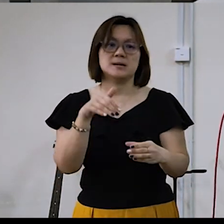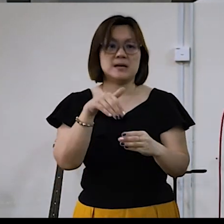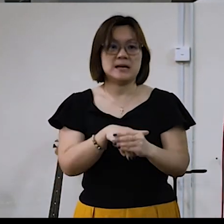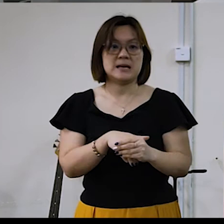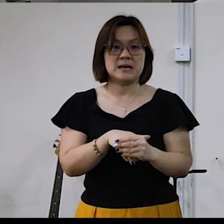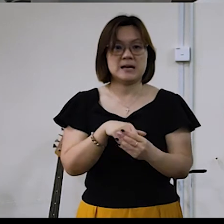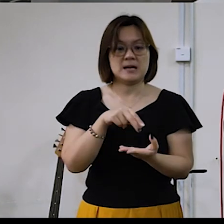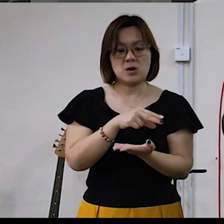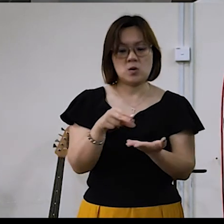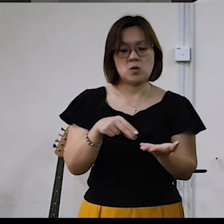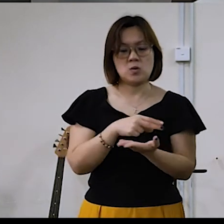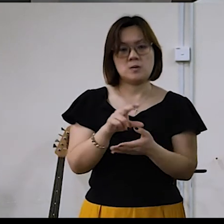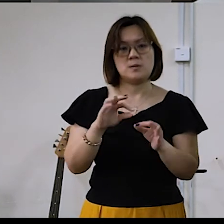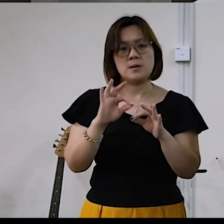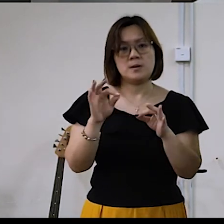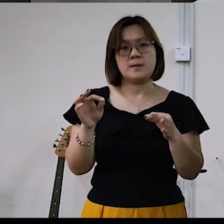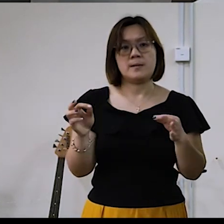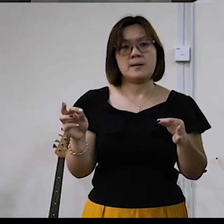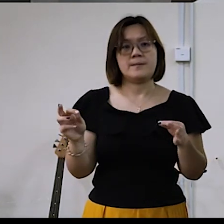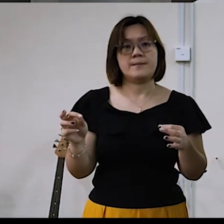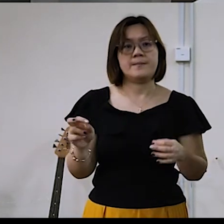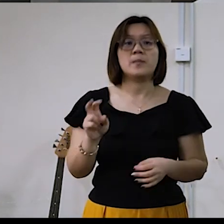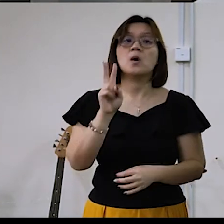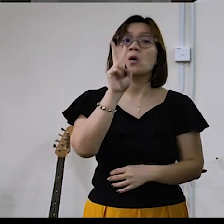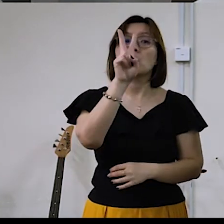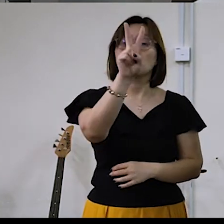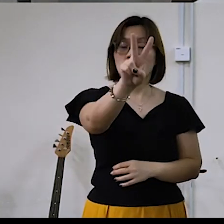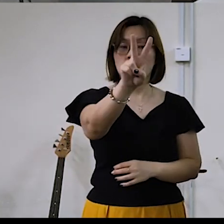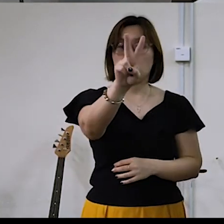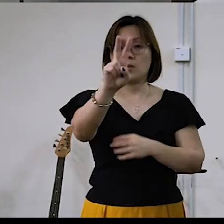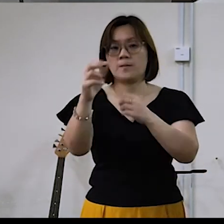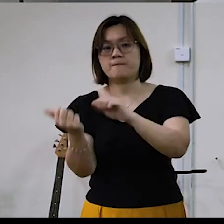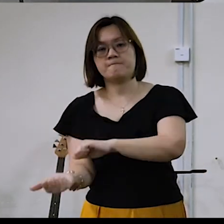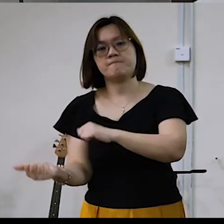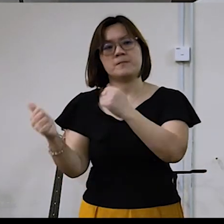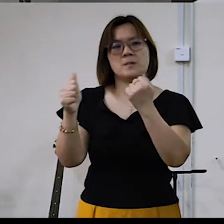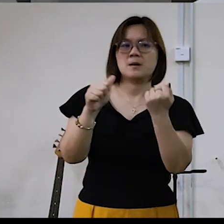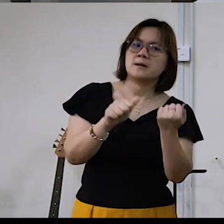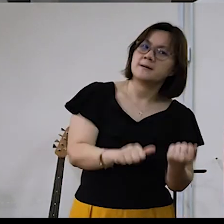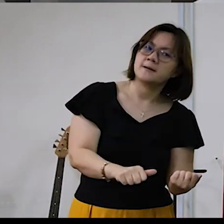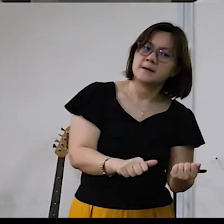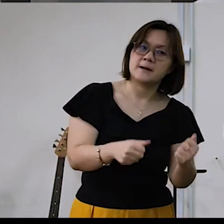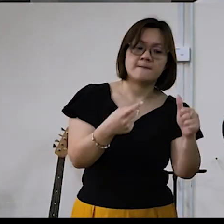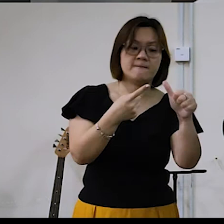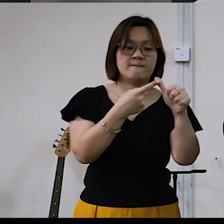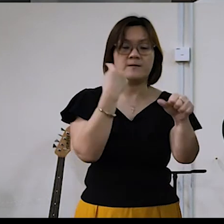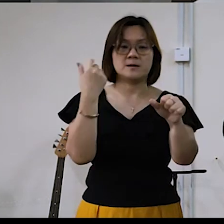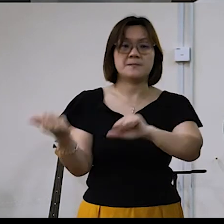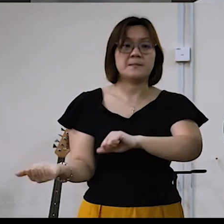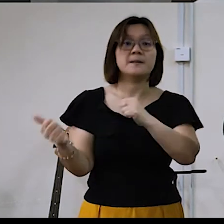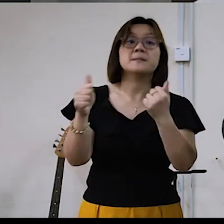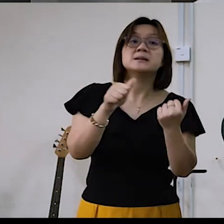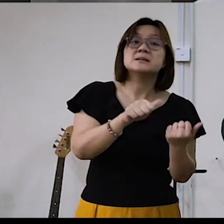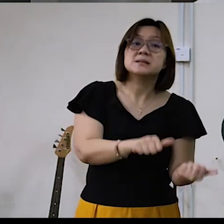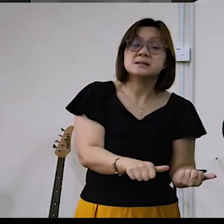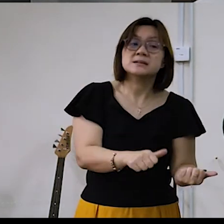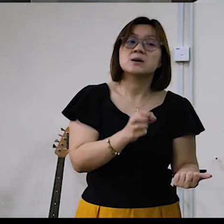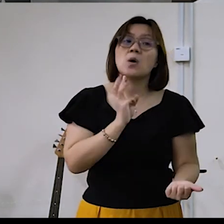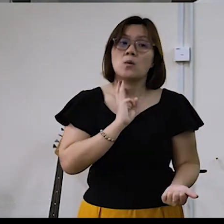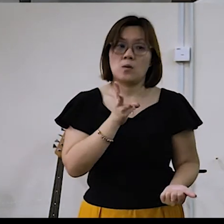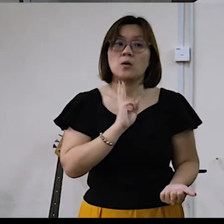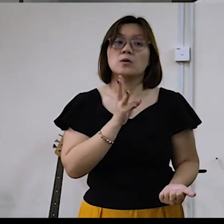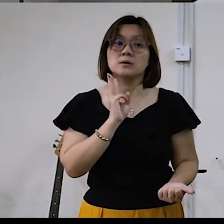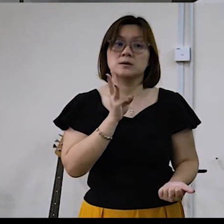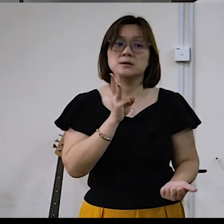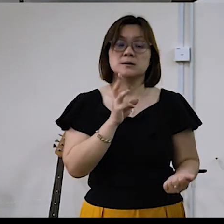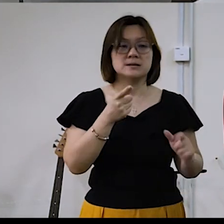Christians only believe in one baptism, the water baptism. The truth is the second baptism, if you understand the Holy Bible, the